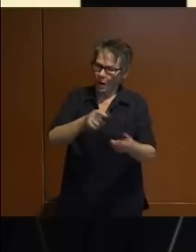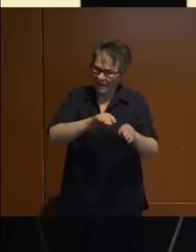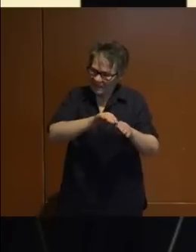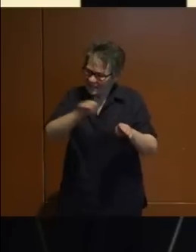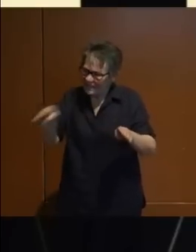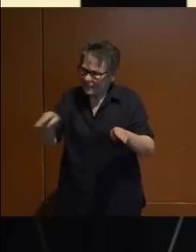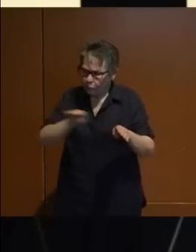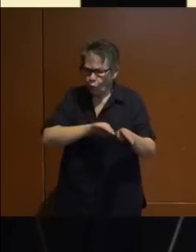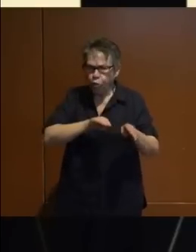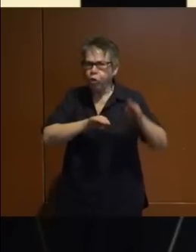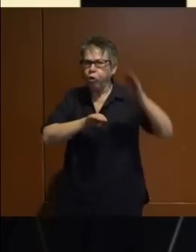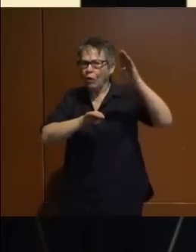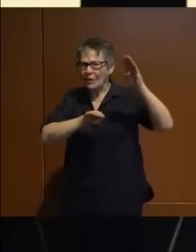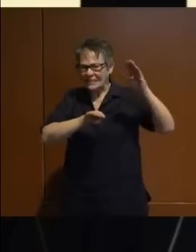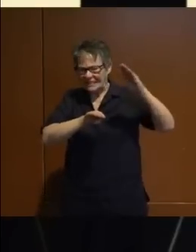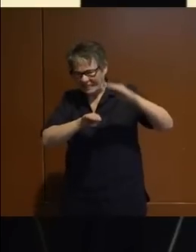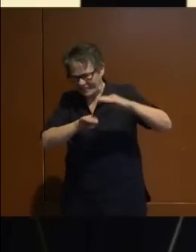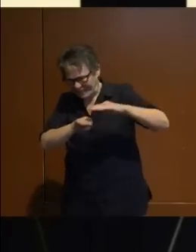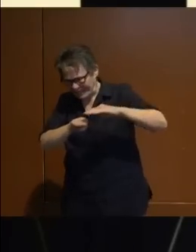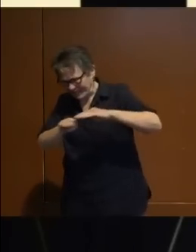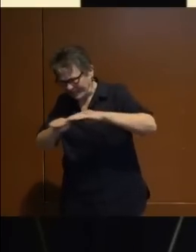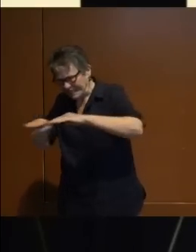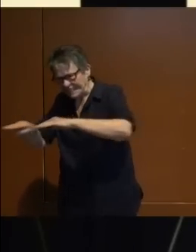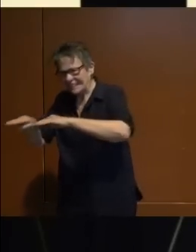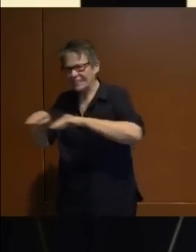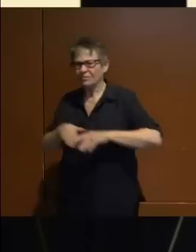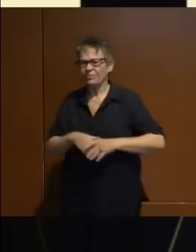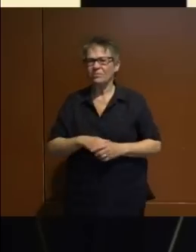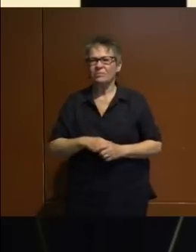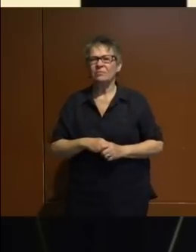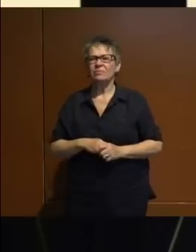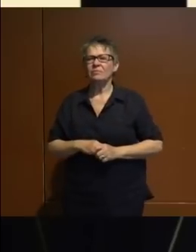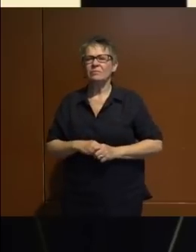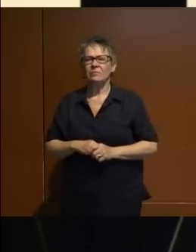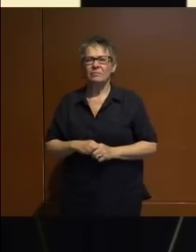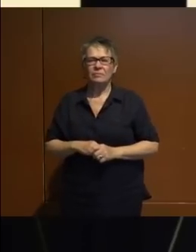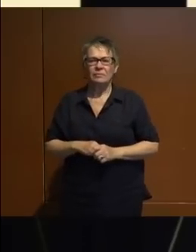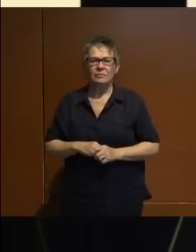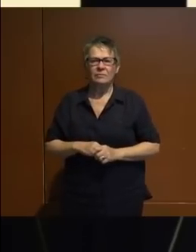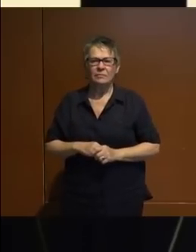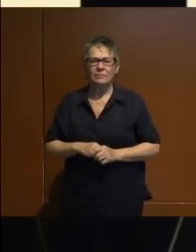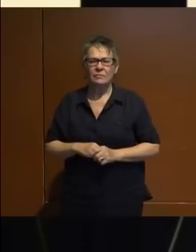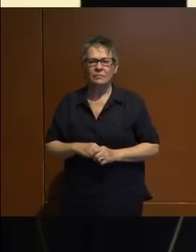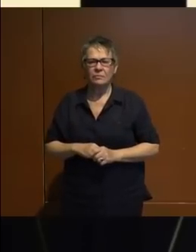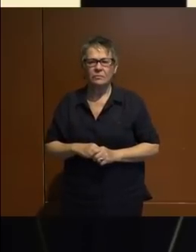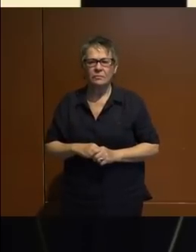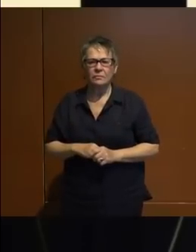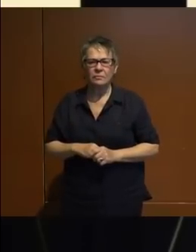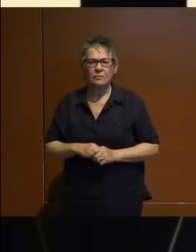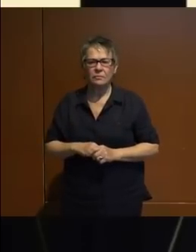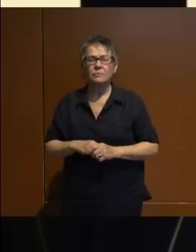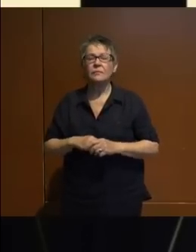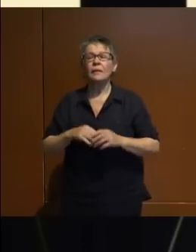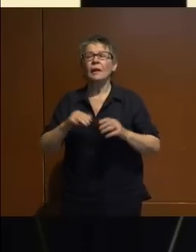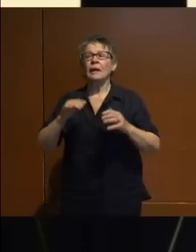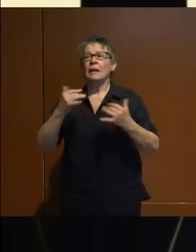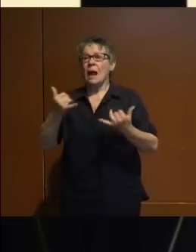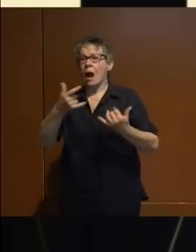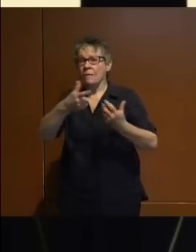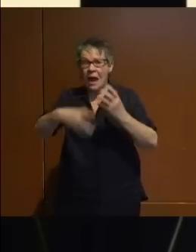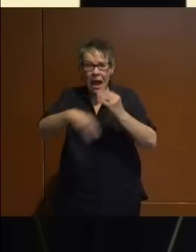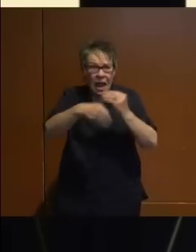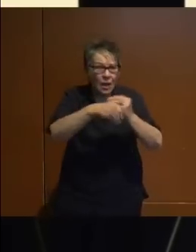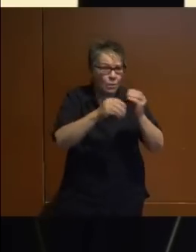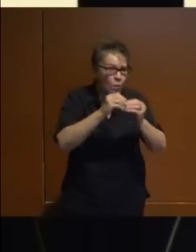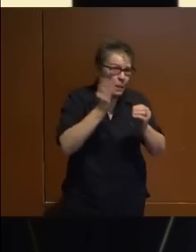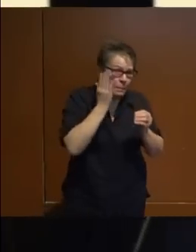and the increase in the number of beds that we're bringing online will prepare us to handle the surge that we're expecting